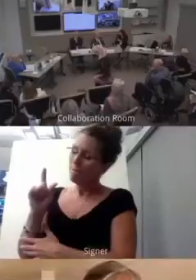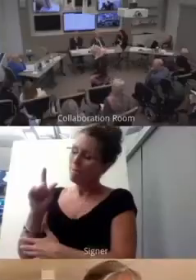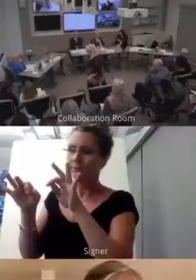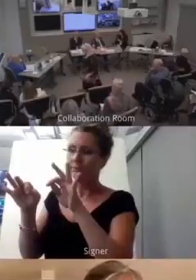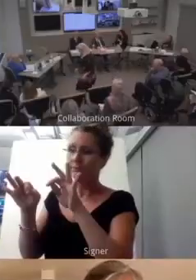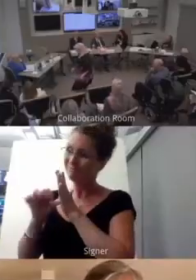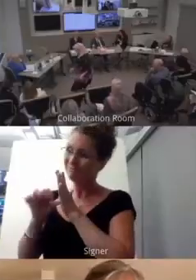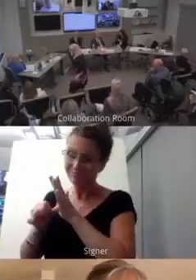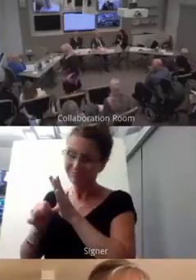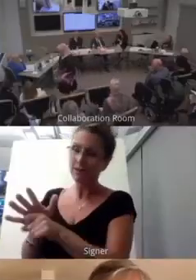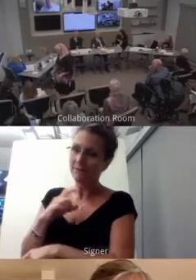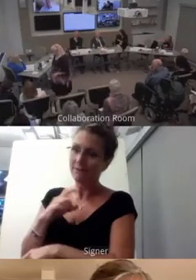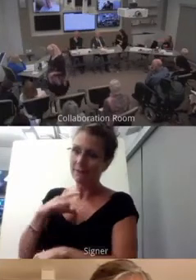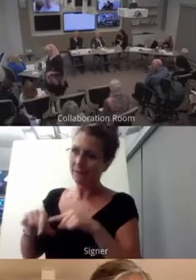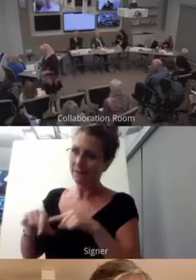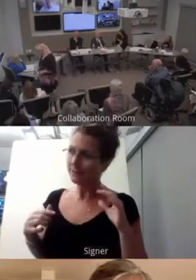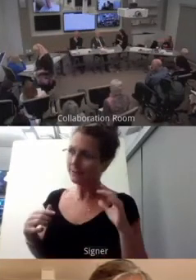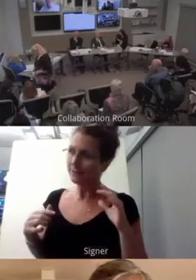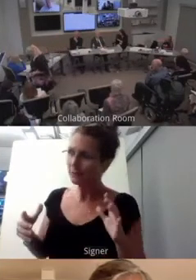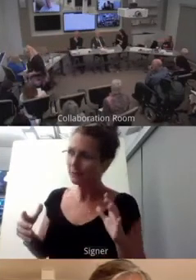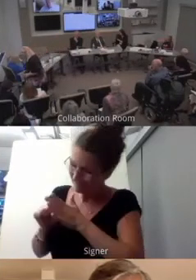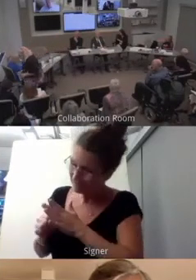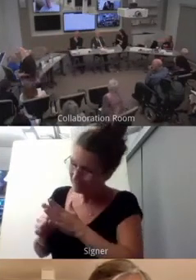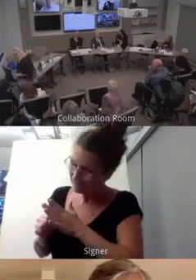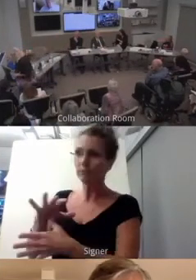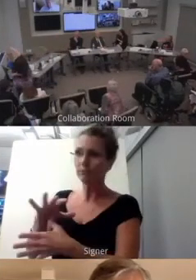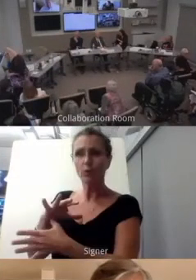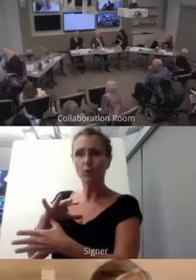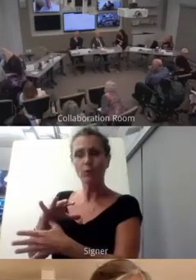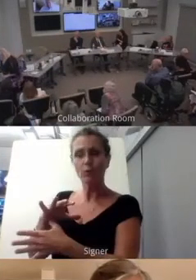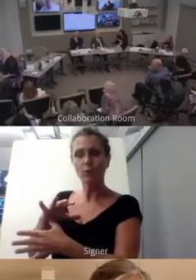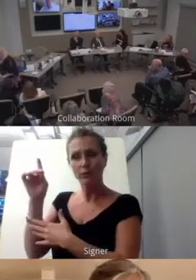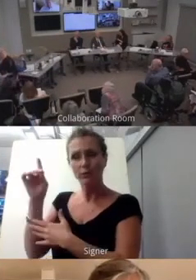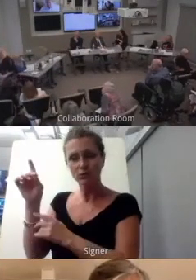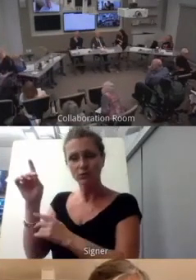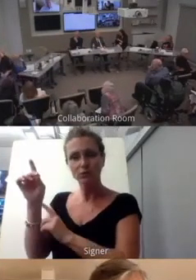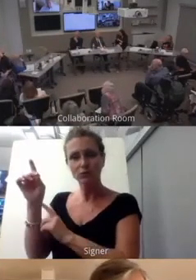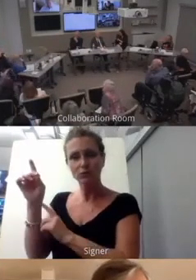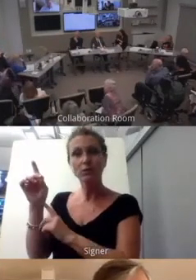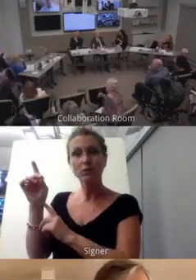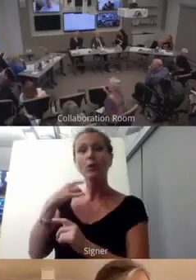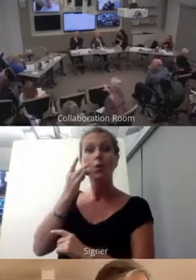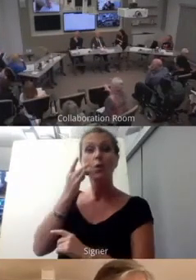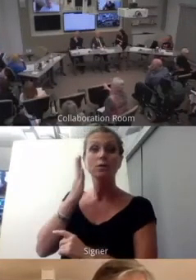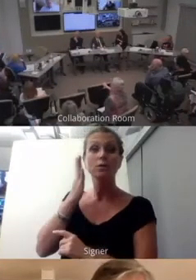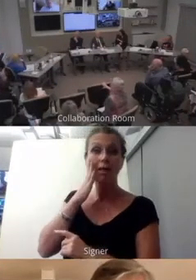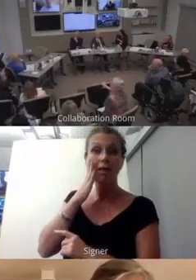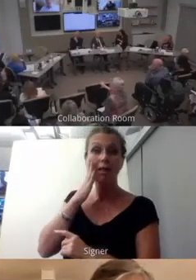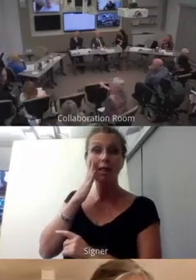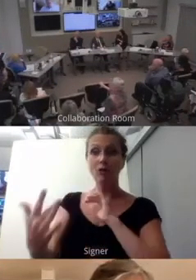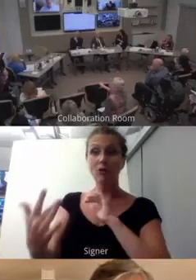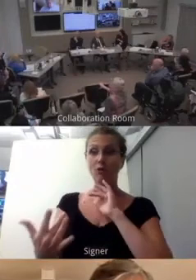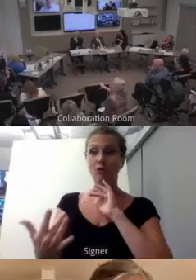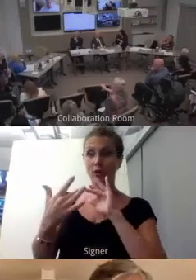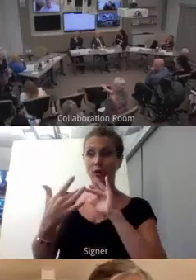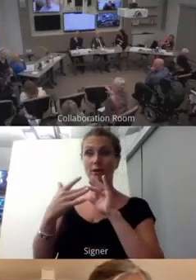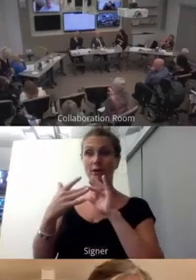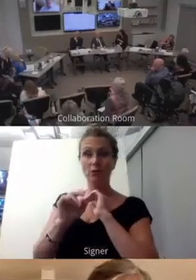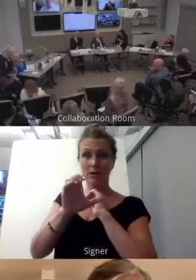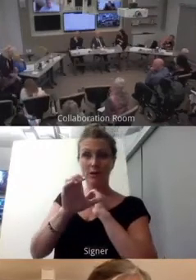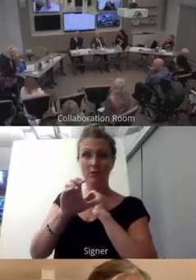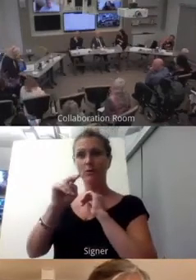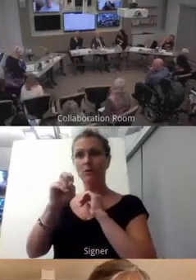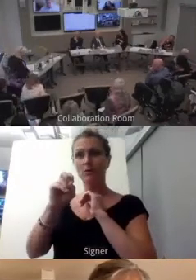enacted, our office got a call from a hotel in North Carolina, one of our states. And the owner of the hotel, it was a small business,